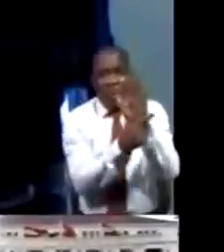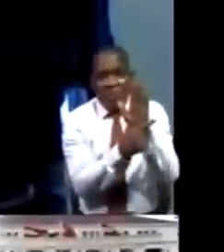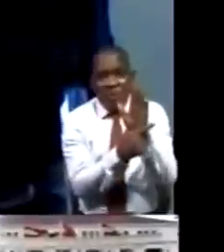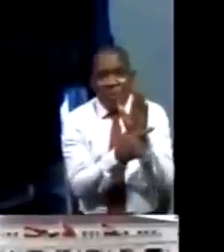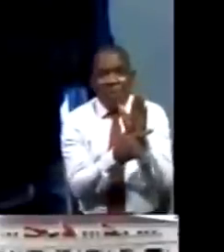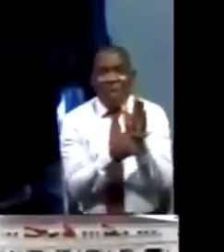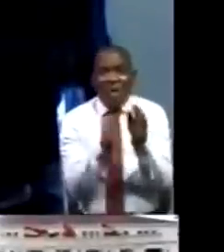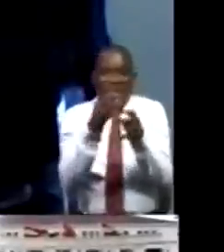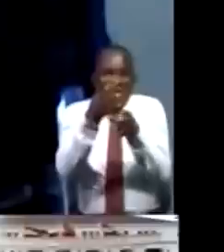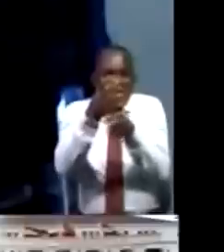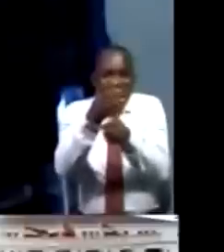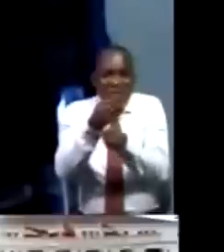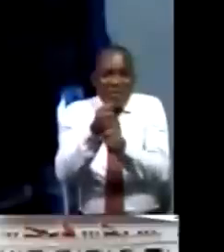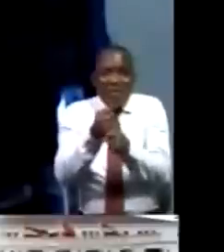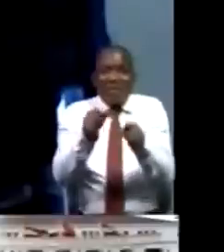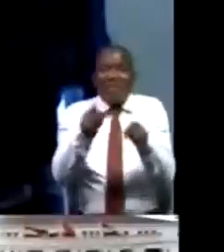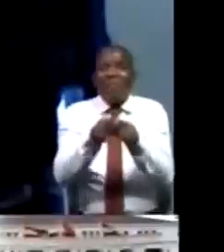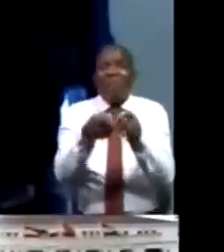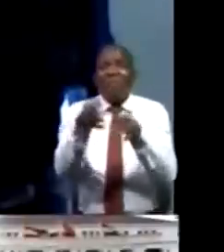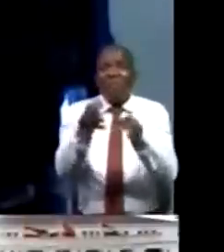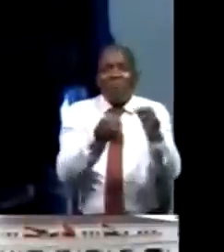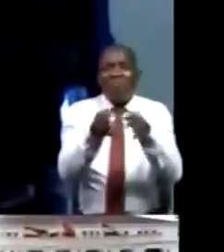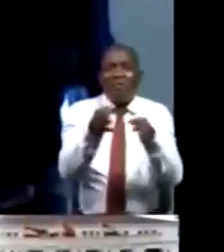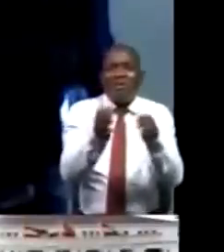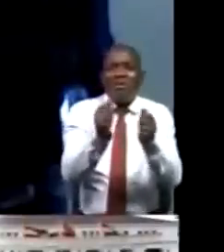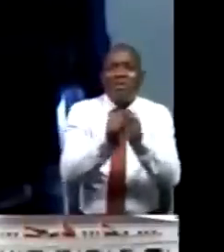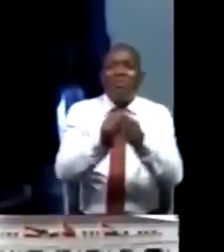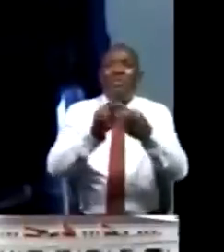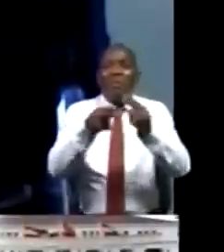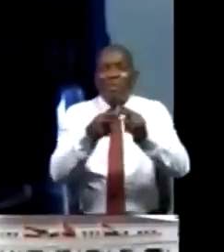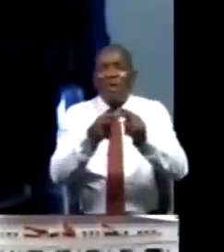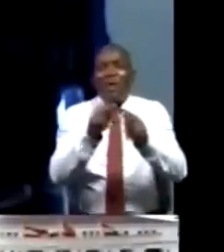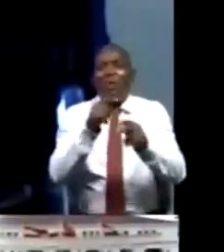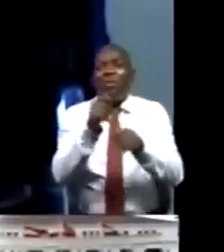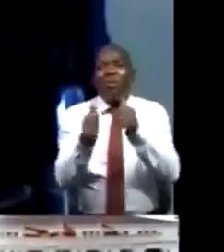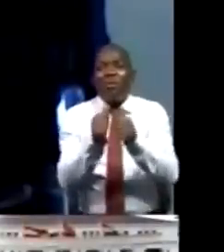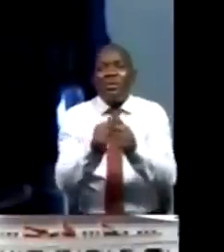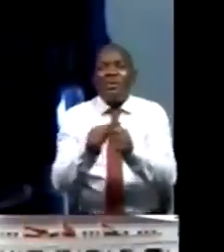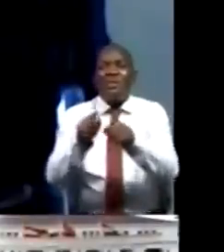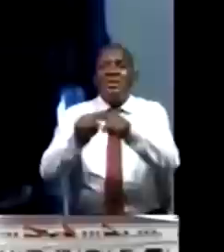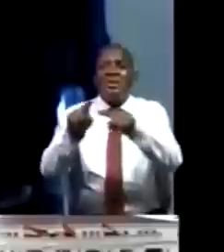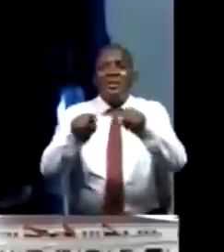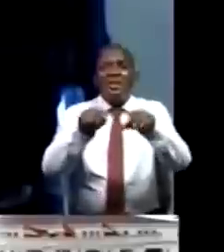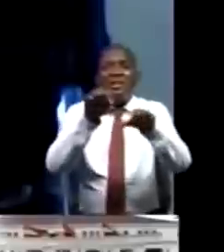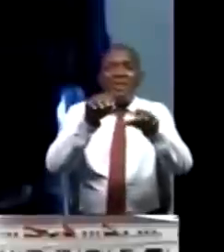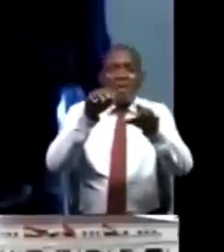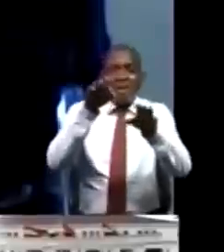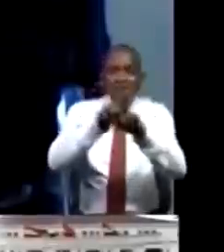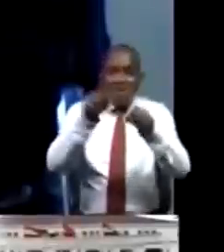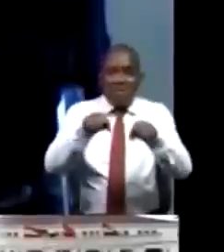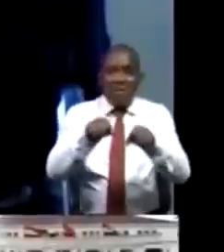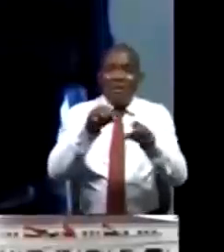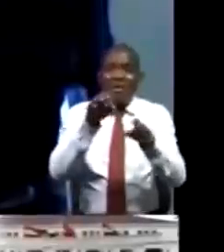the summary is justified in terms of verification by the representatives of the presidential candidates in the strong